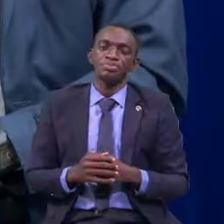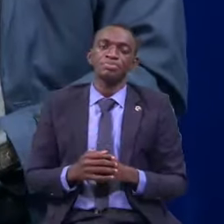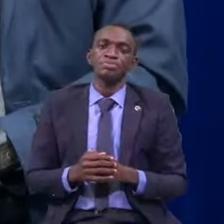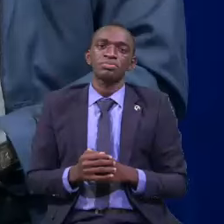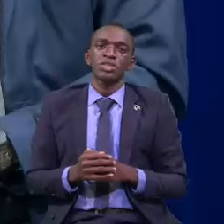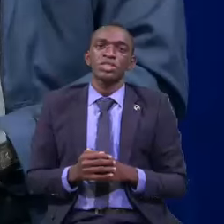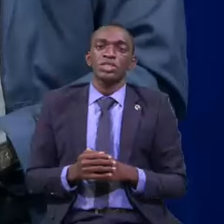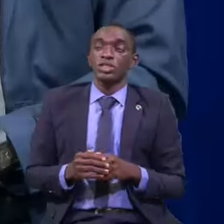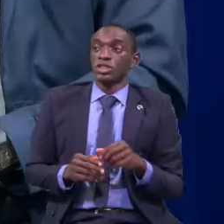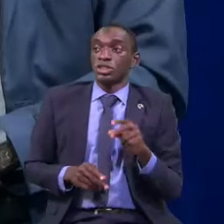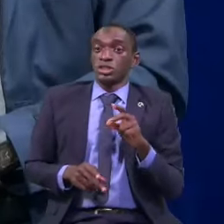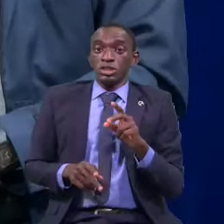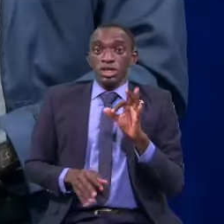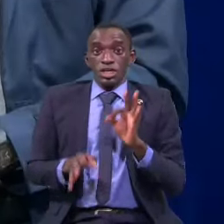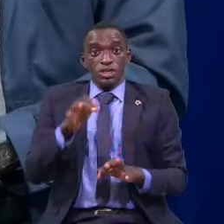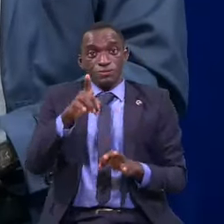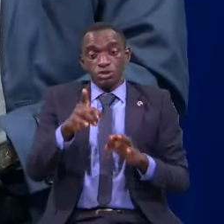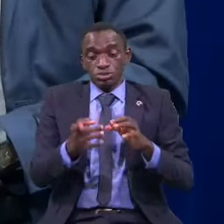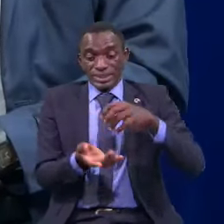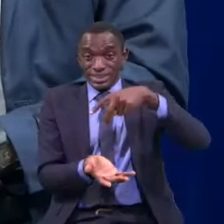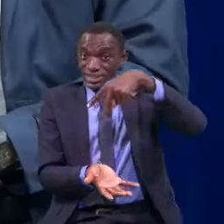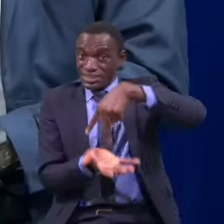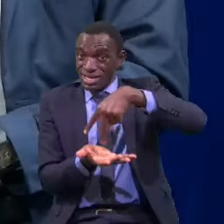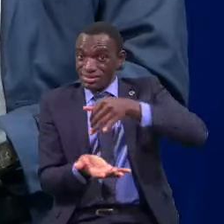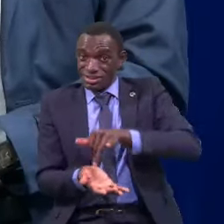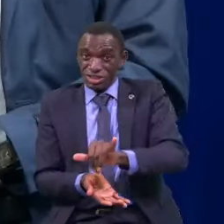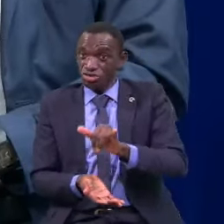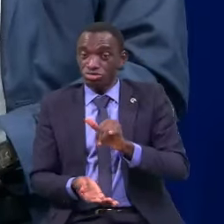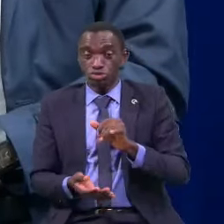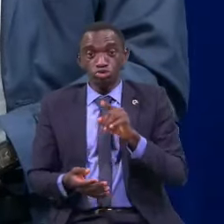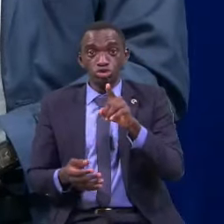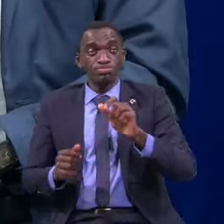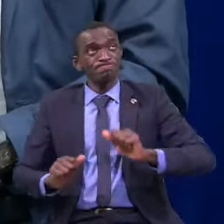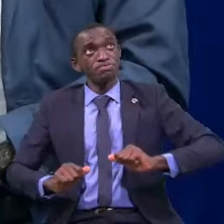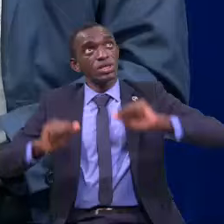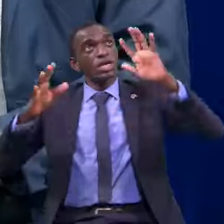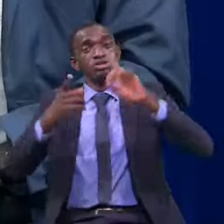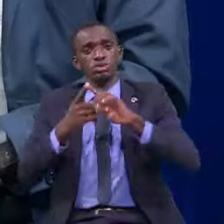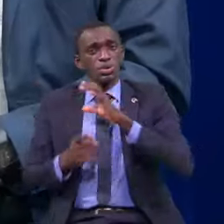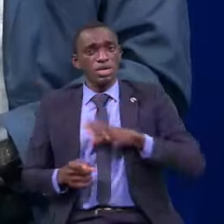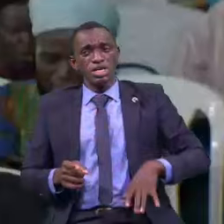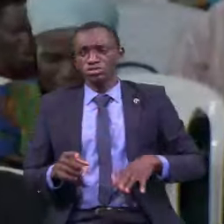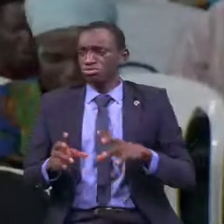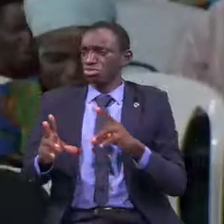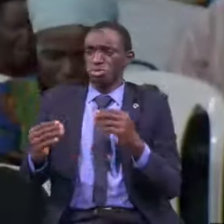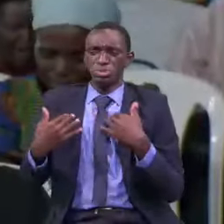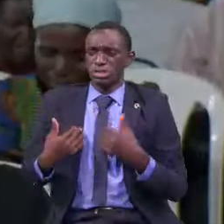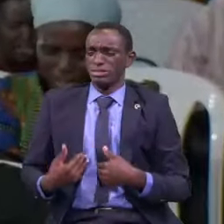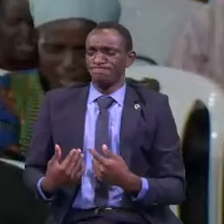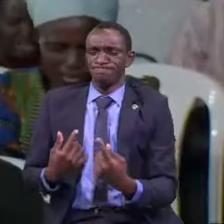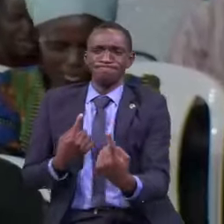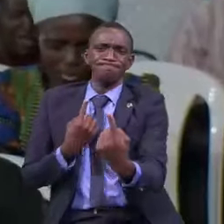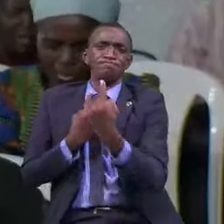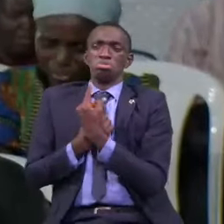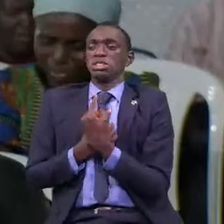Please, if you are standing there and you have given your life to Christ and nobody has spoken to you, please raise your hand. Let's see you